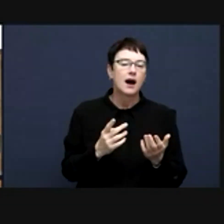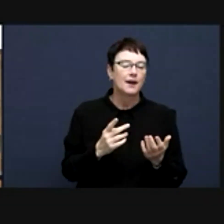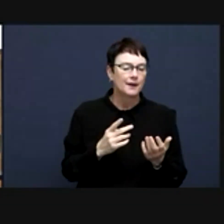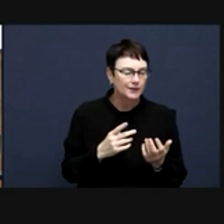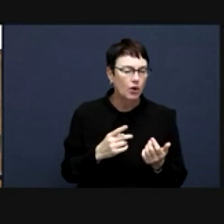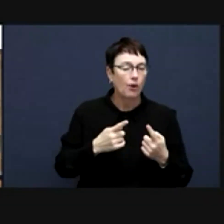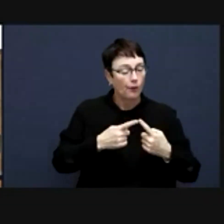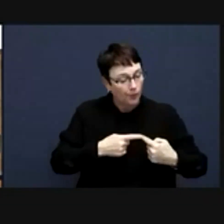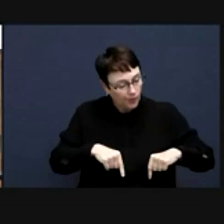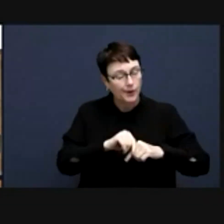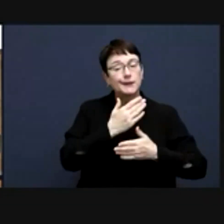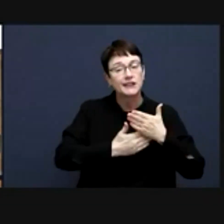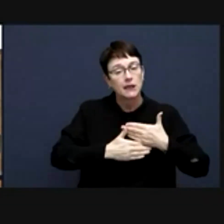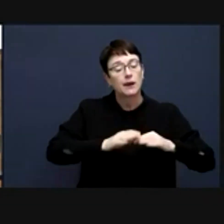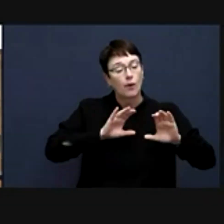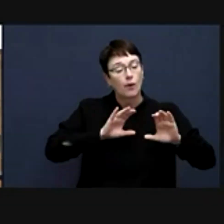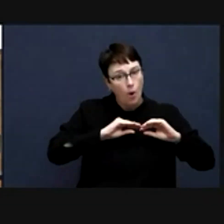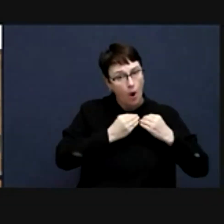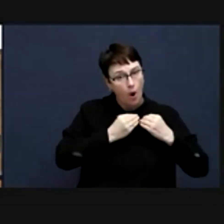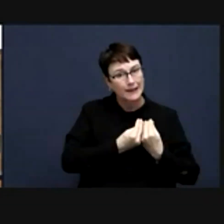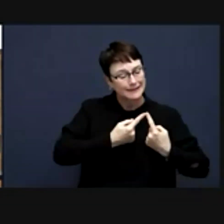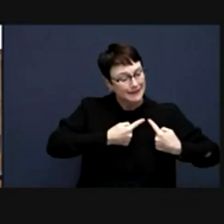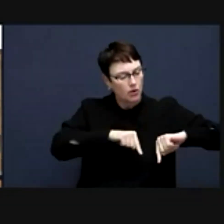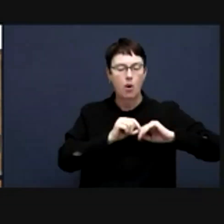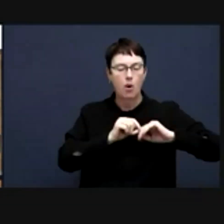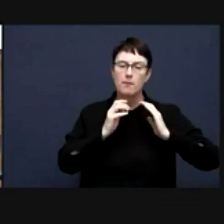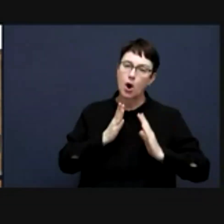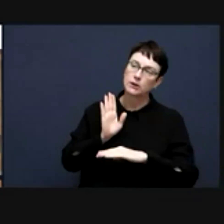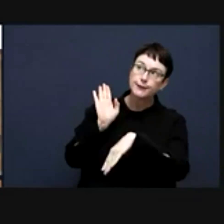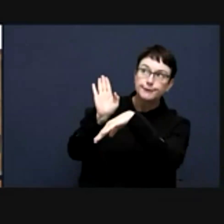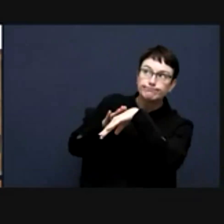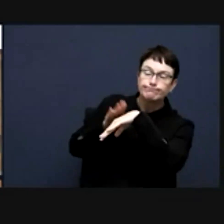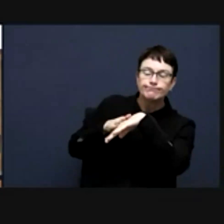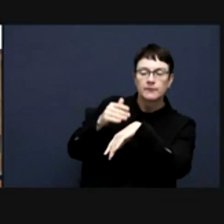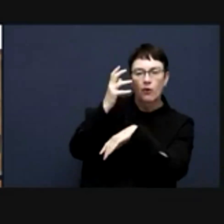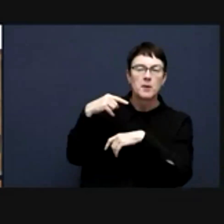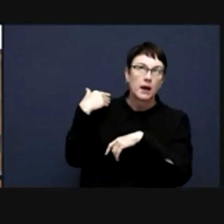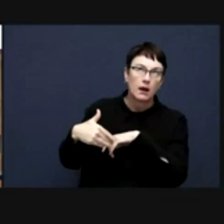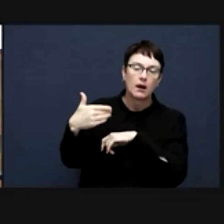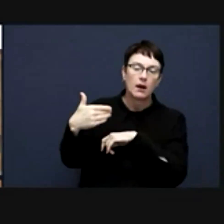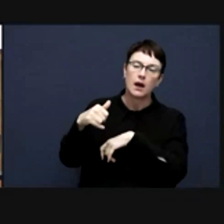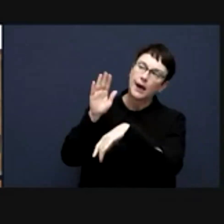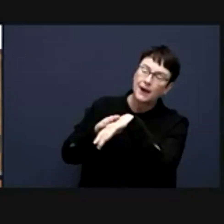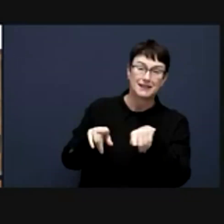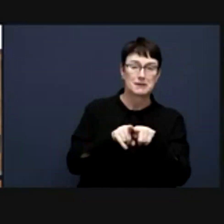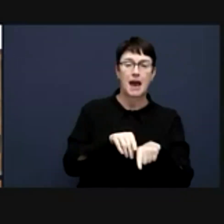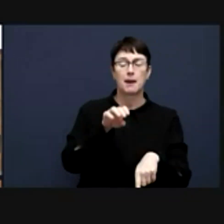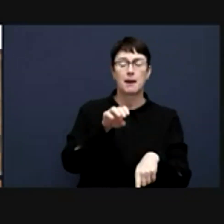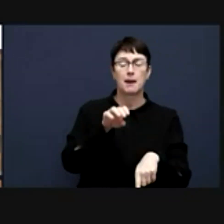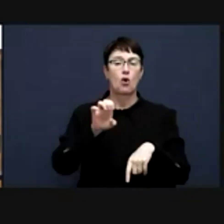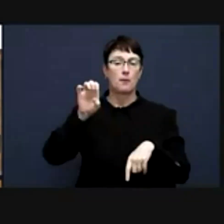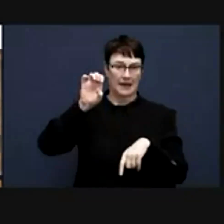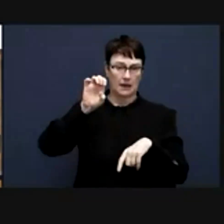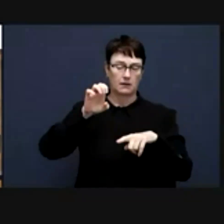as we, for example, have at European level with the European Commission with funding and